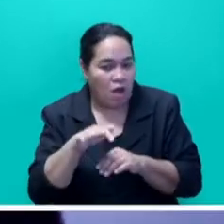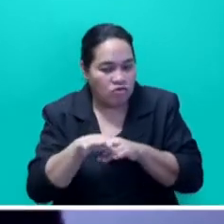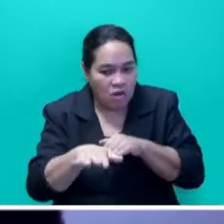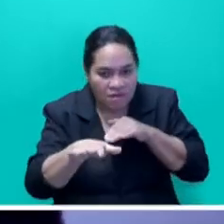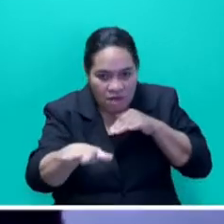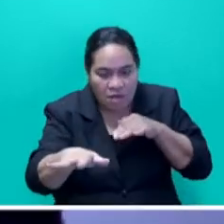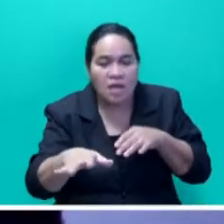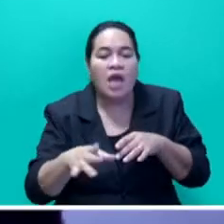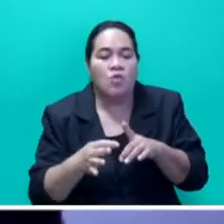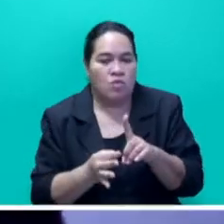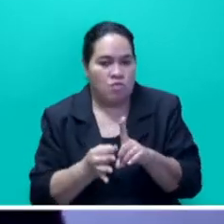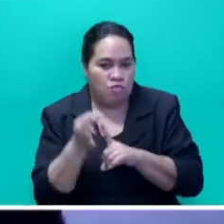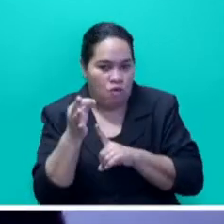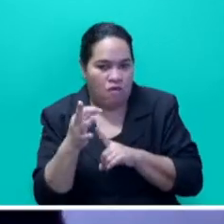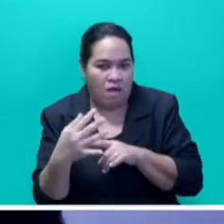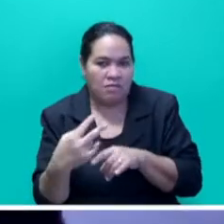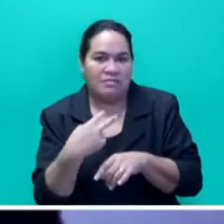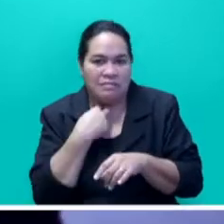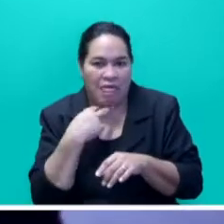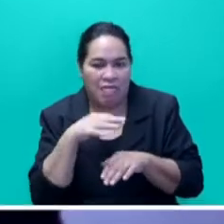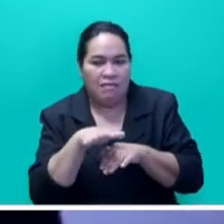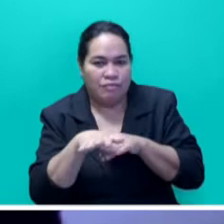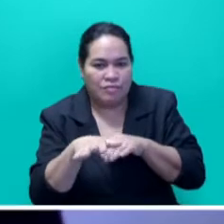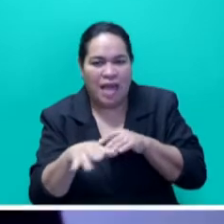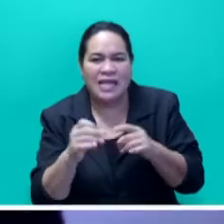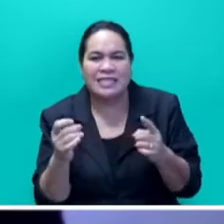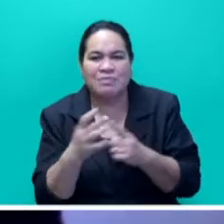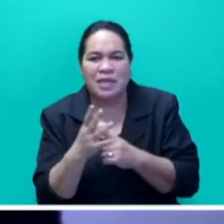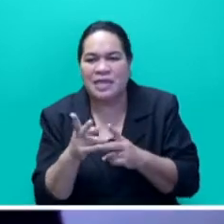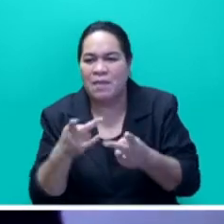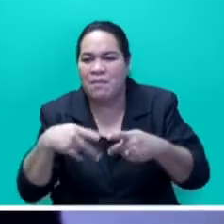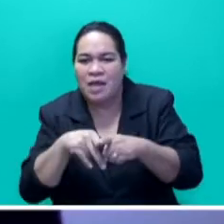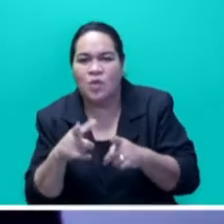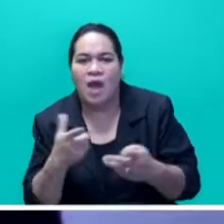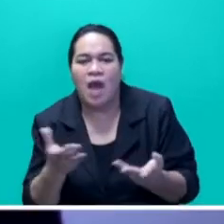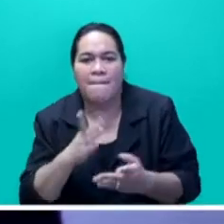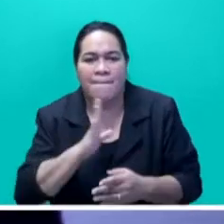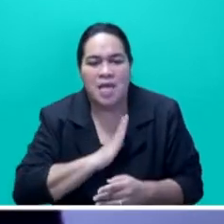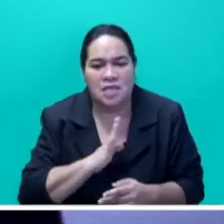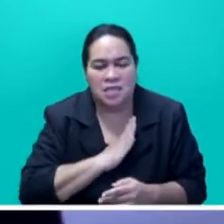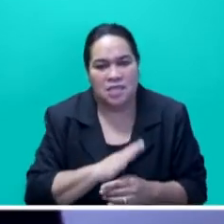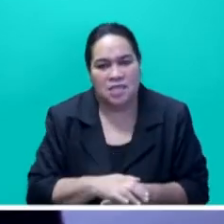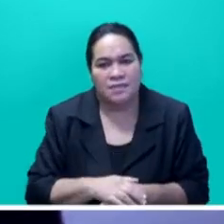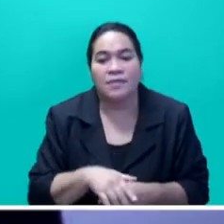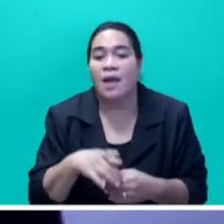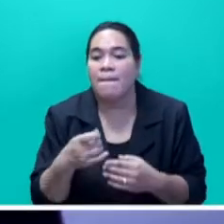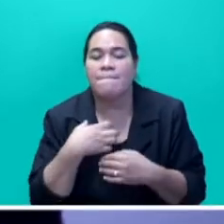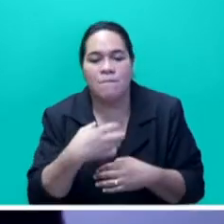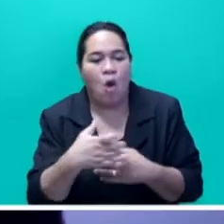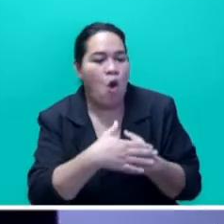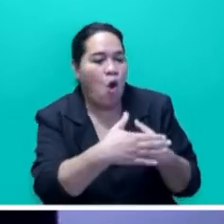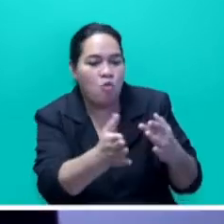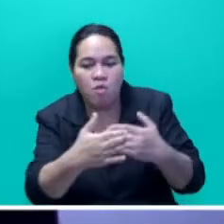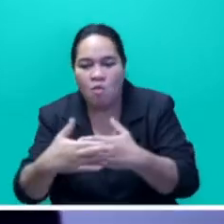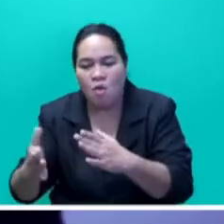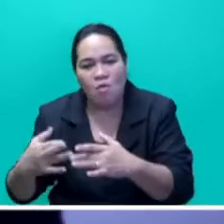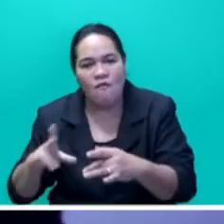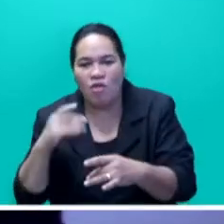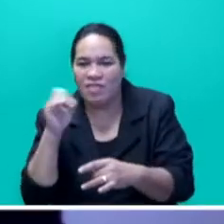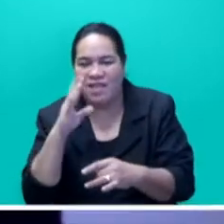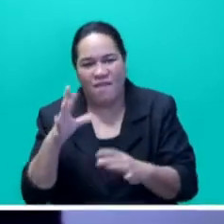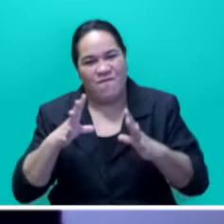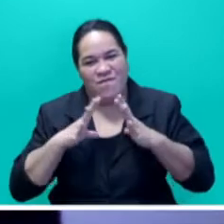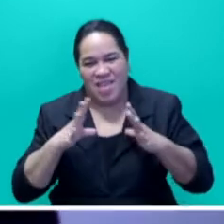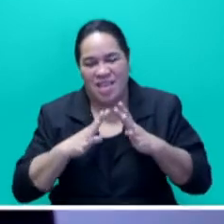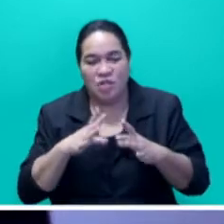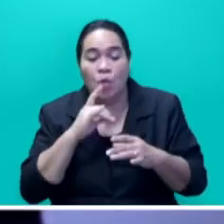congestion and planning, especially in busy metropolitan areas, and more open rank bases in particular zones will reduce